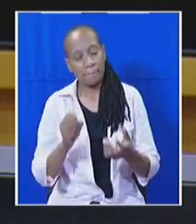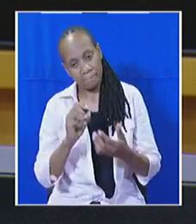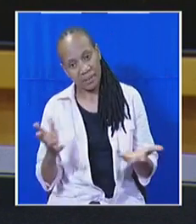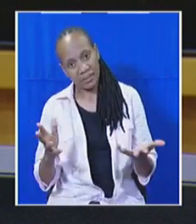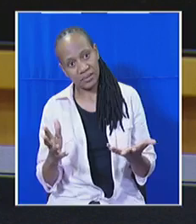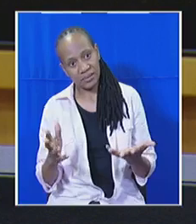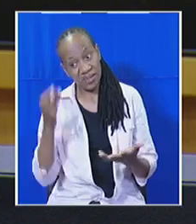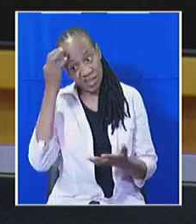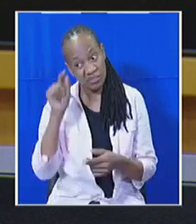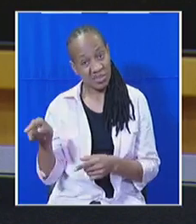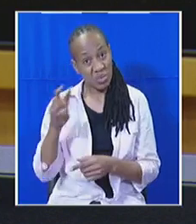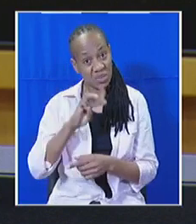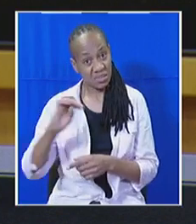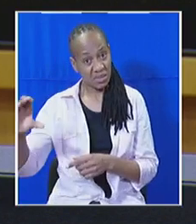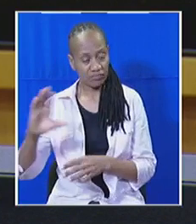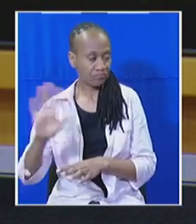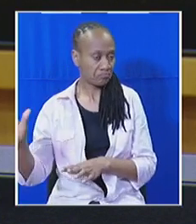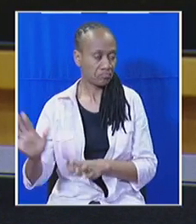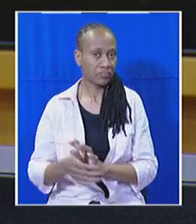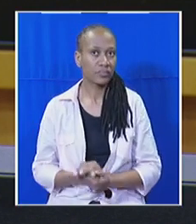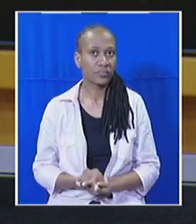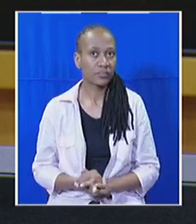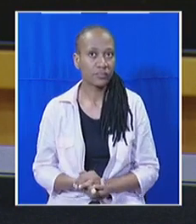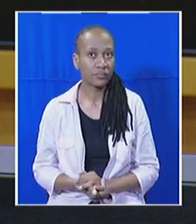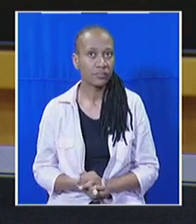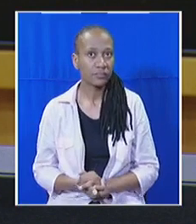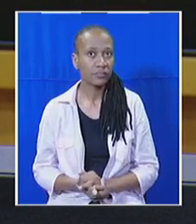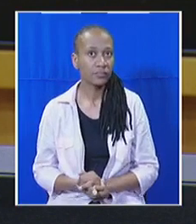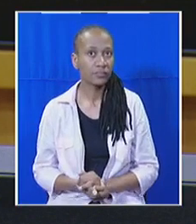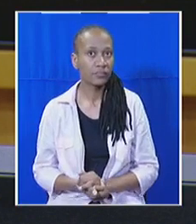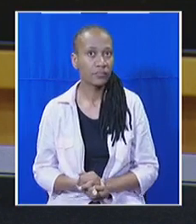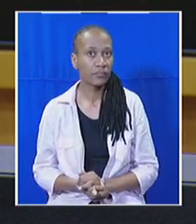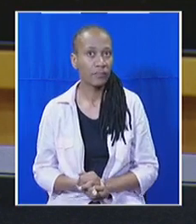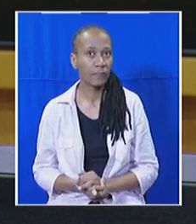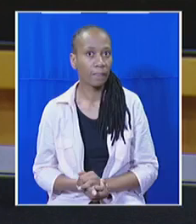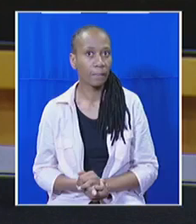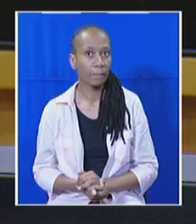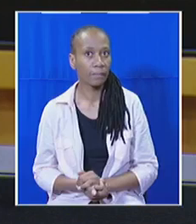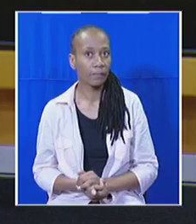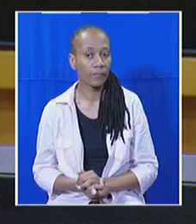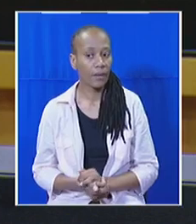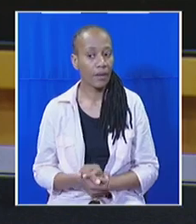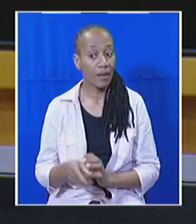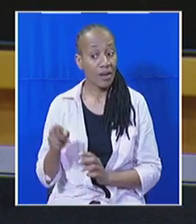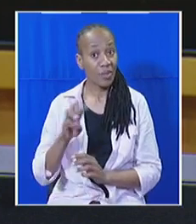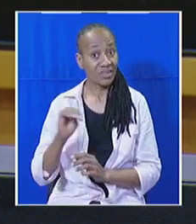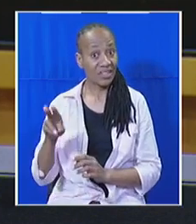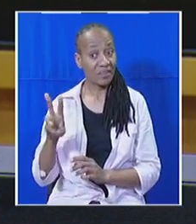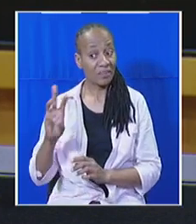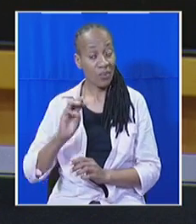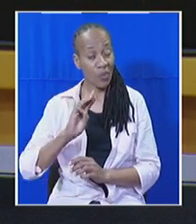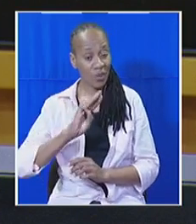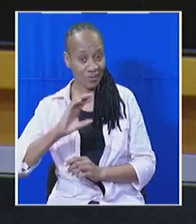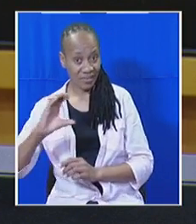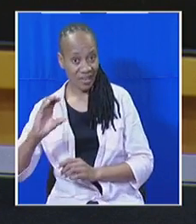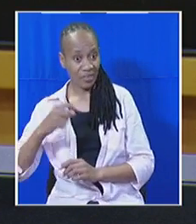not your government. We will clinch that government back very soon. But